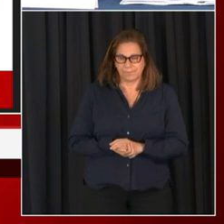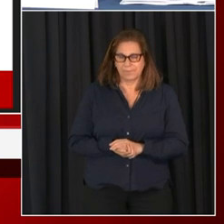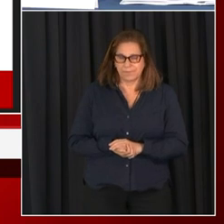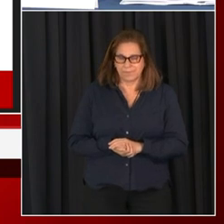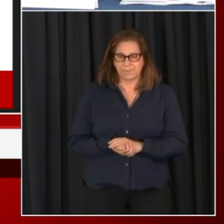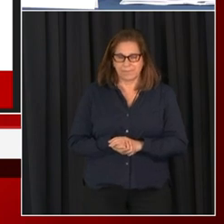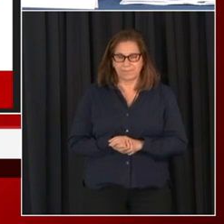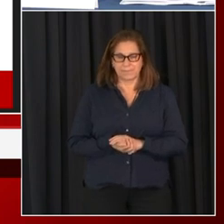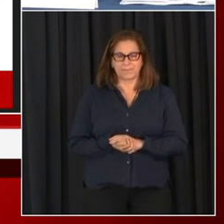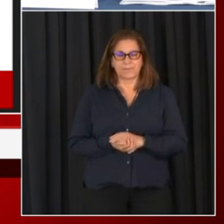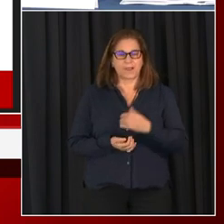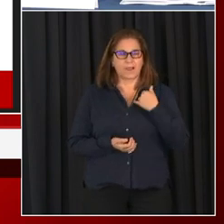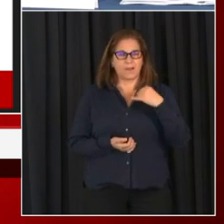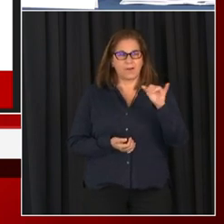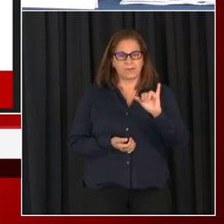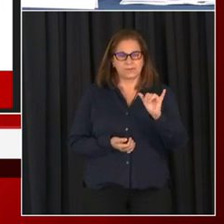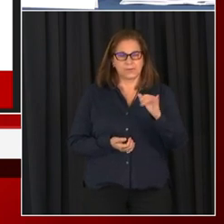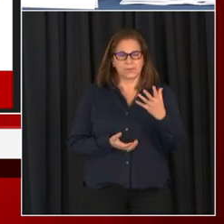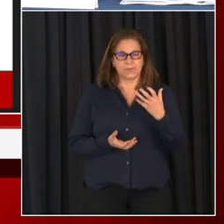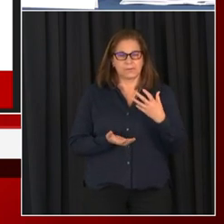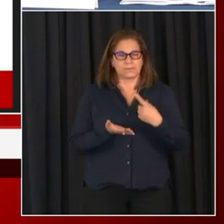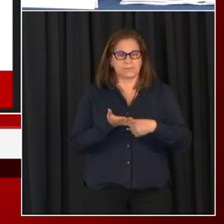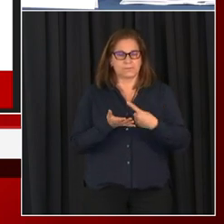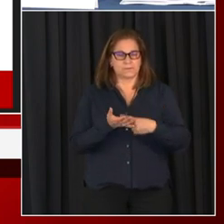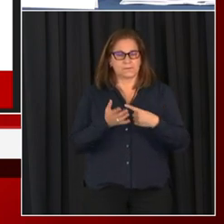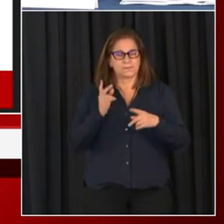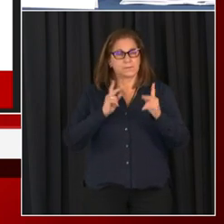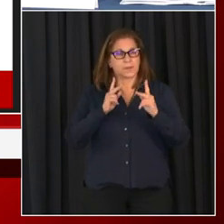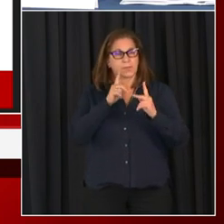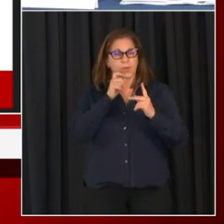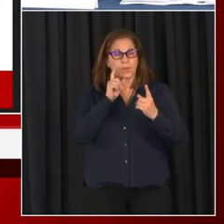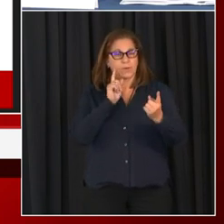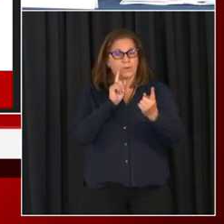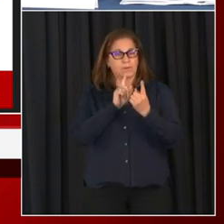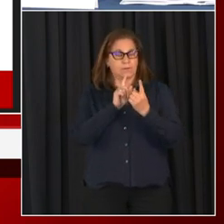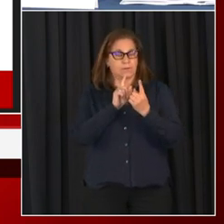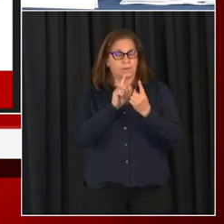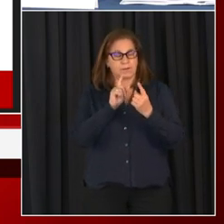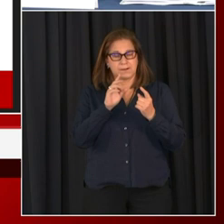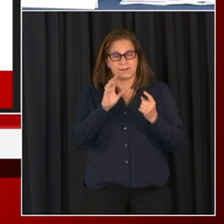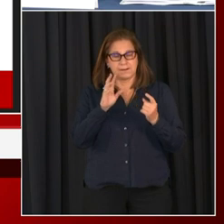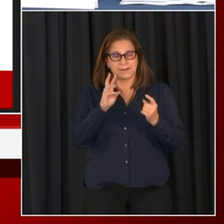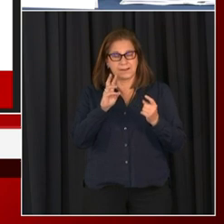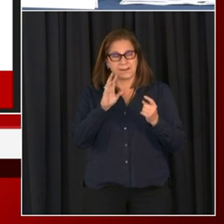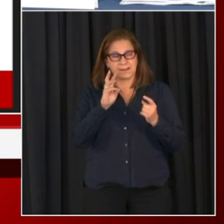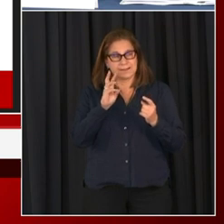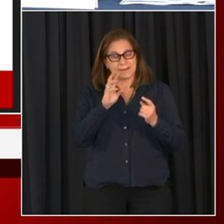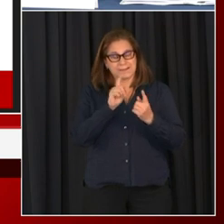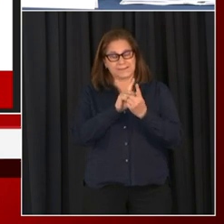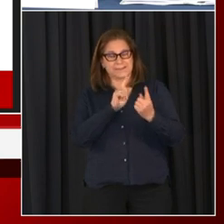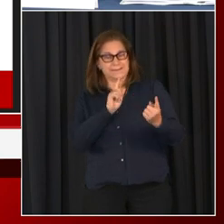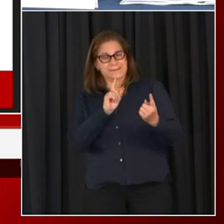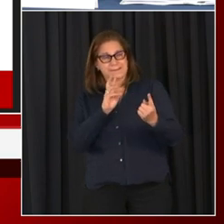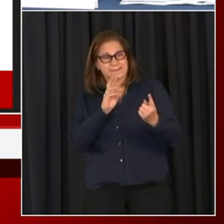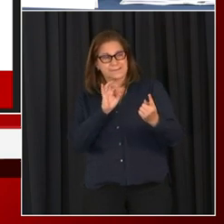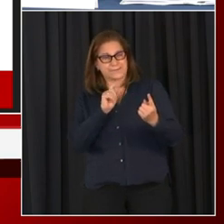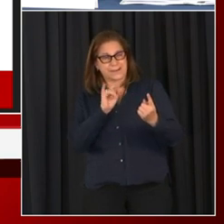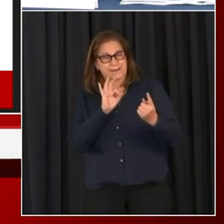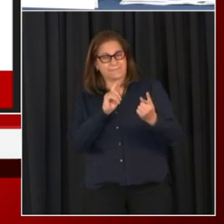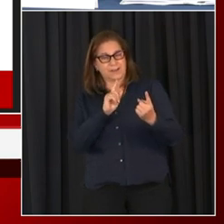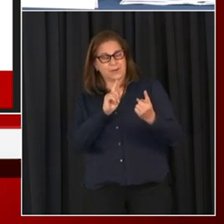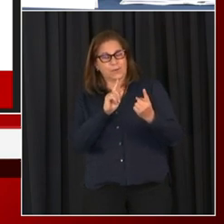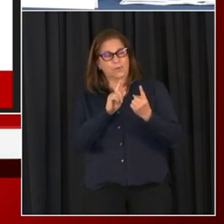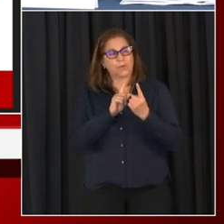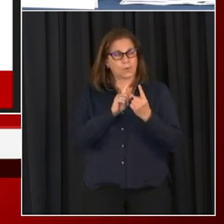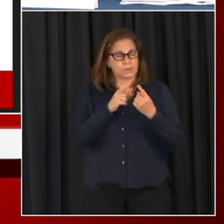being within 6 feet for at least 15 minutes. Or being exposed to the respiratory secretions of an individual